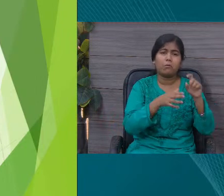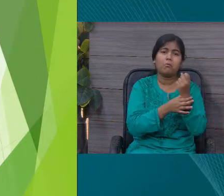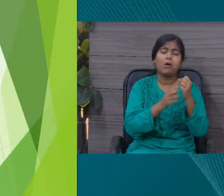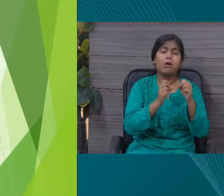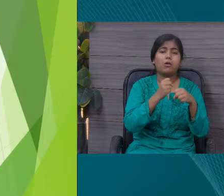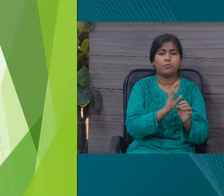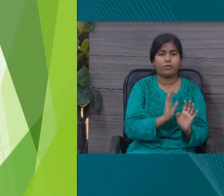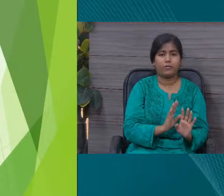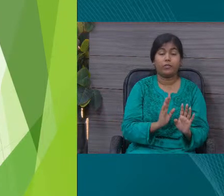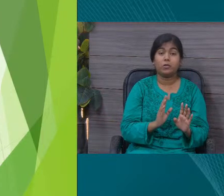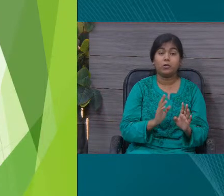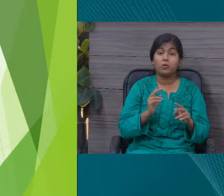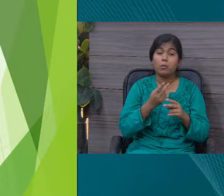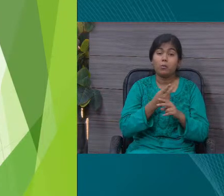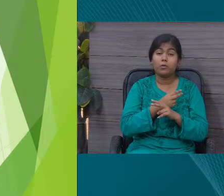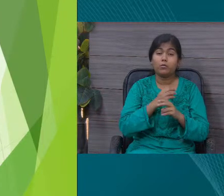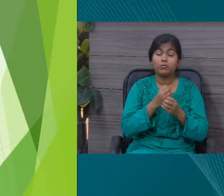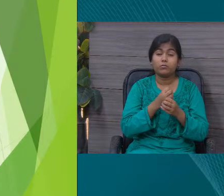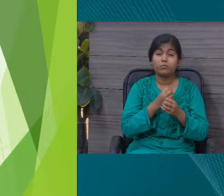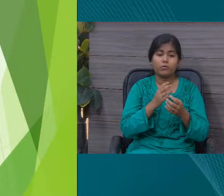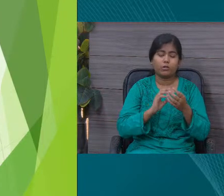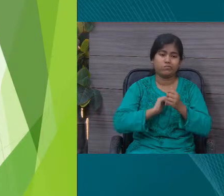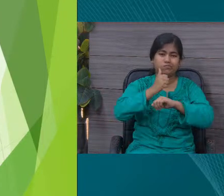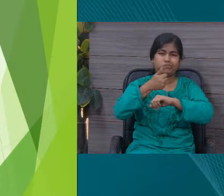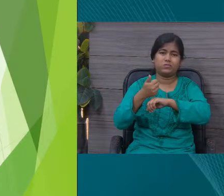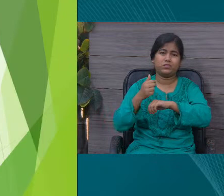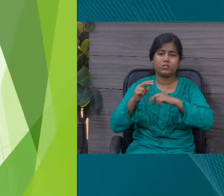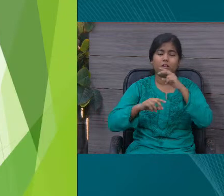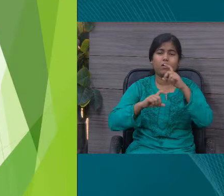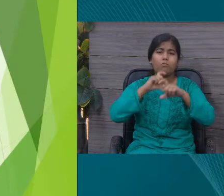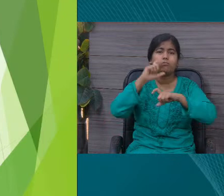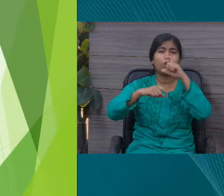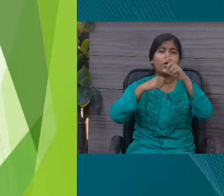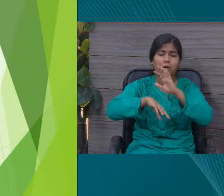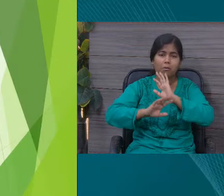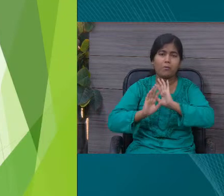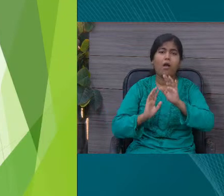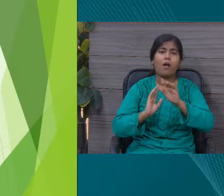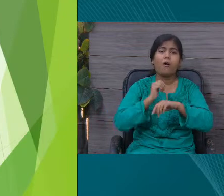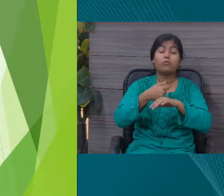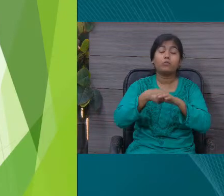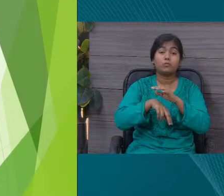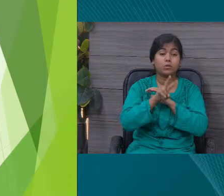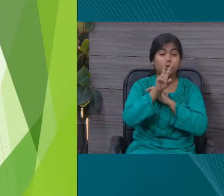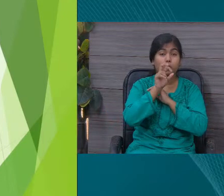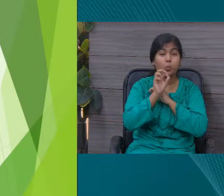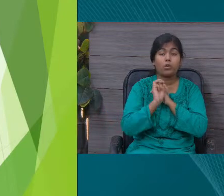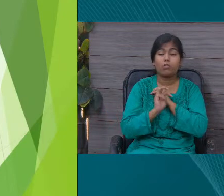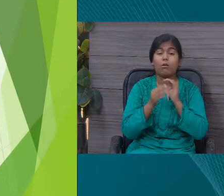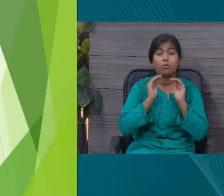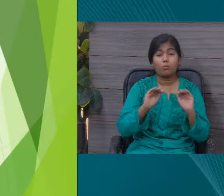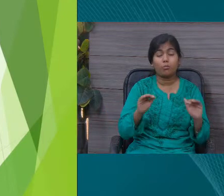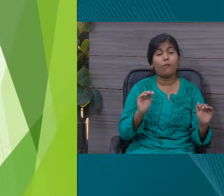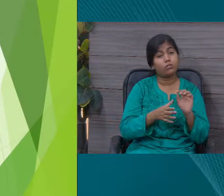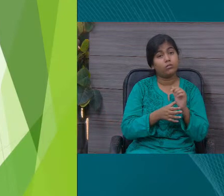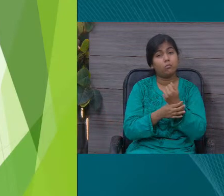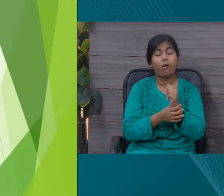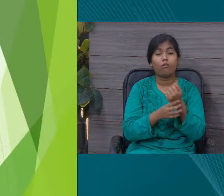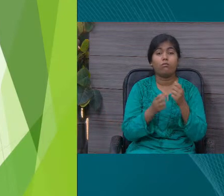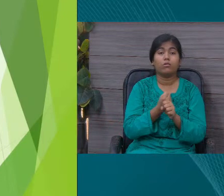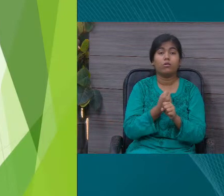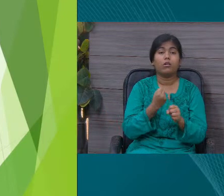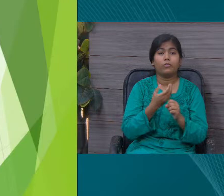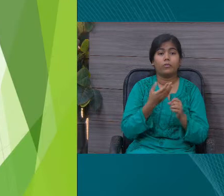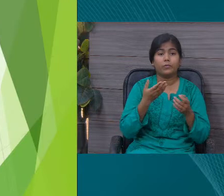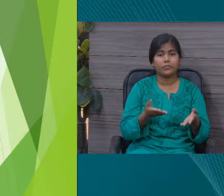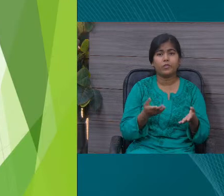is an industry of at least 20,000 children who are working as bangle makers. So the writer points out that there is a need